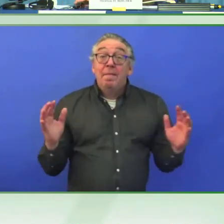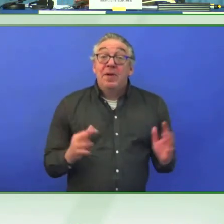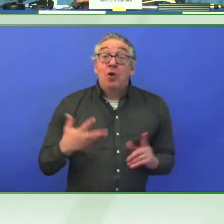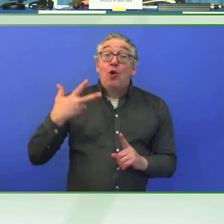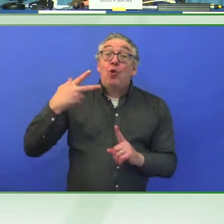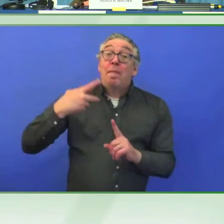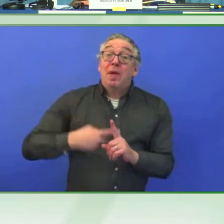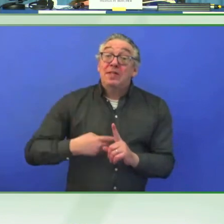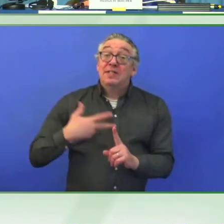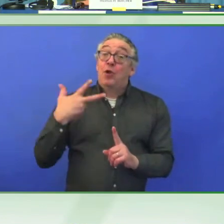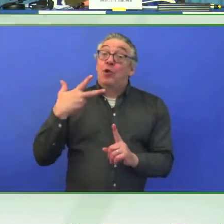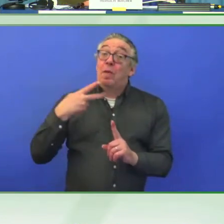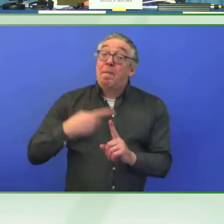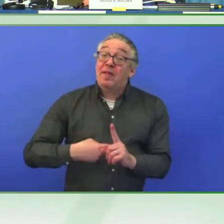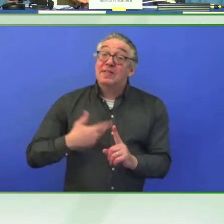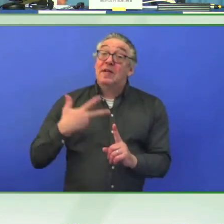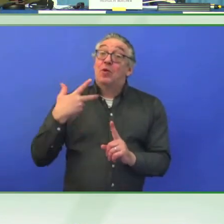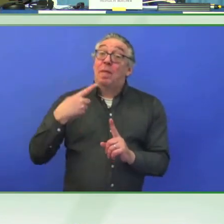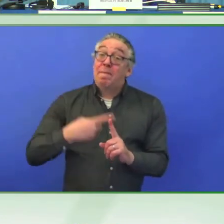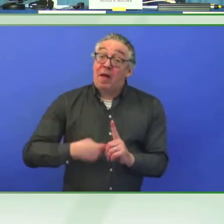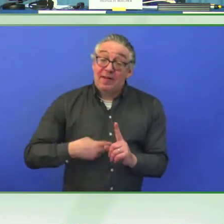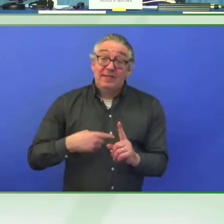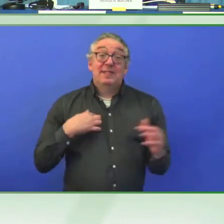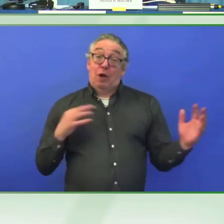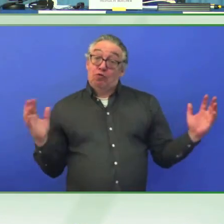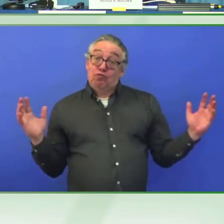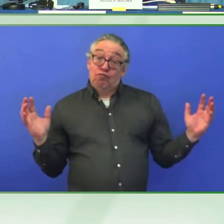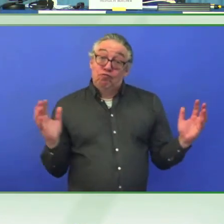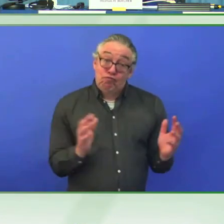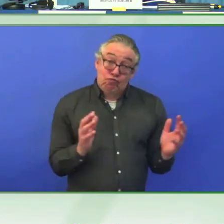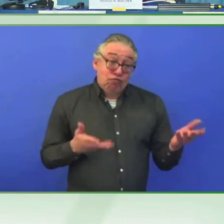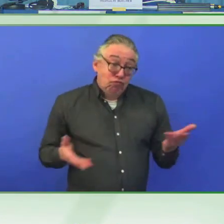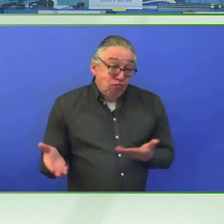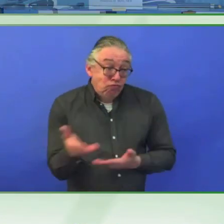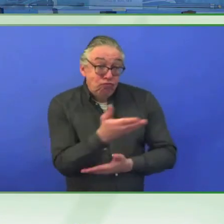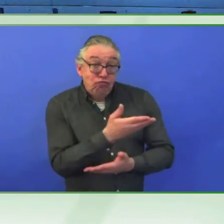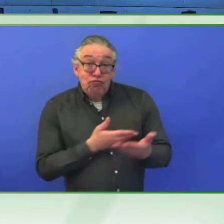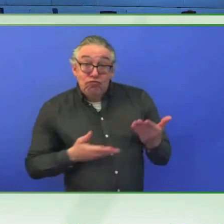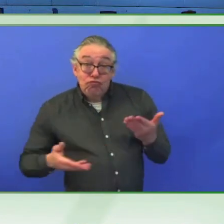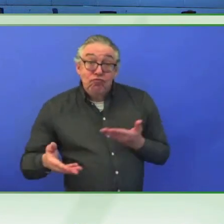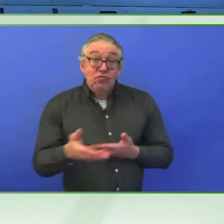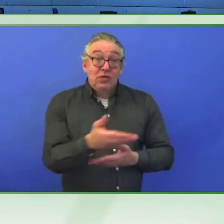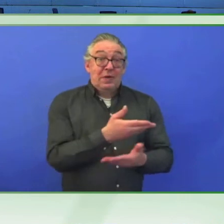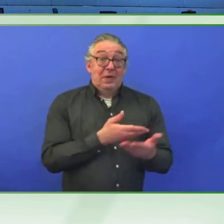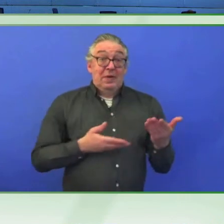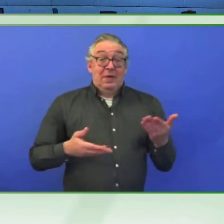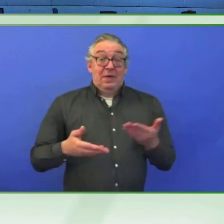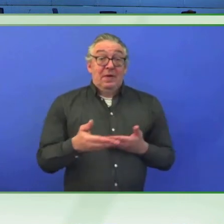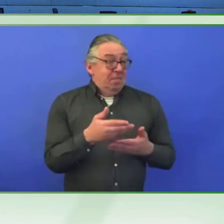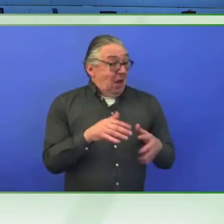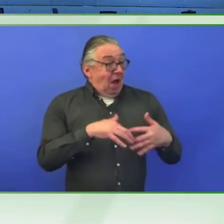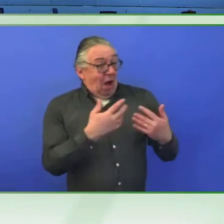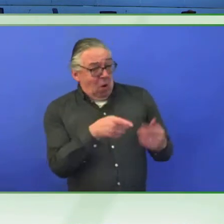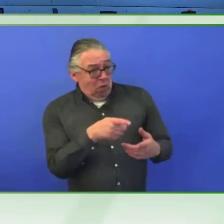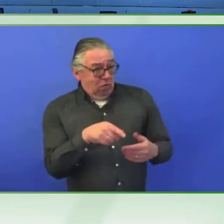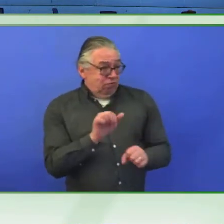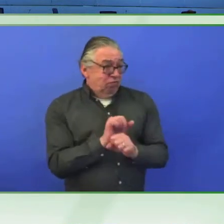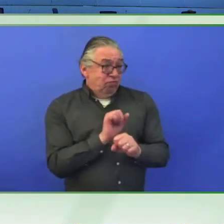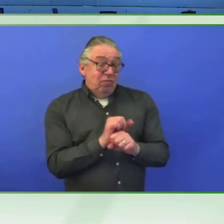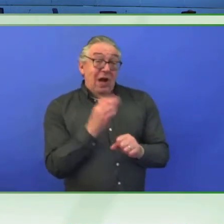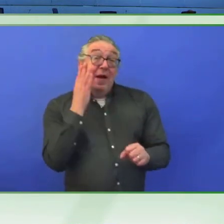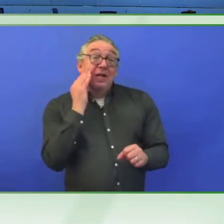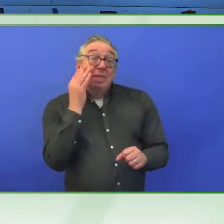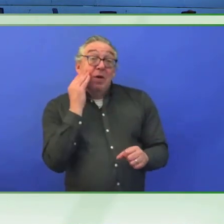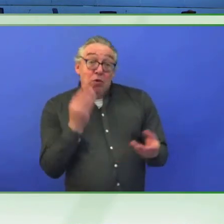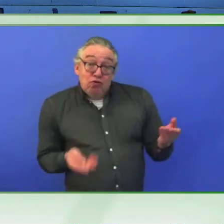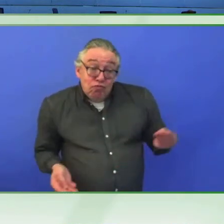as a membership group on this agenda of persons with disability. Our objective or our aim is to